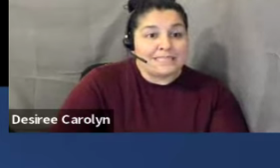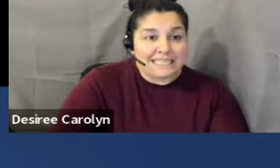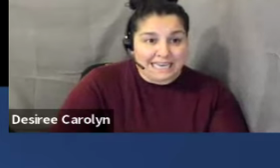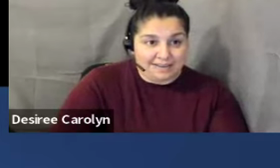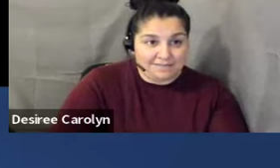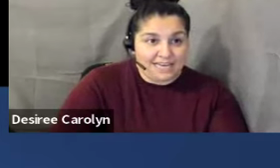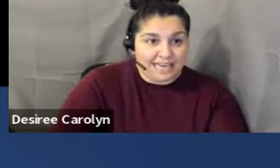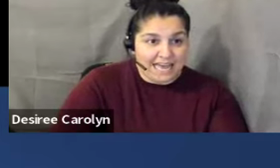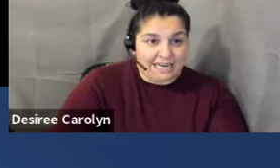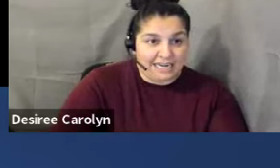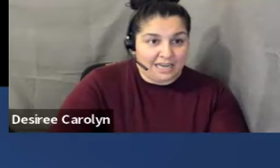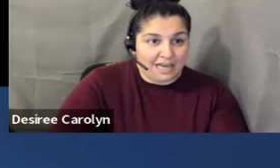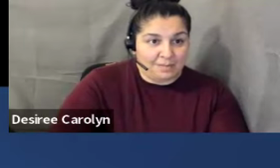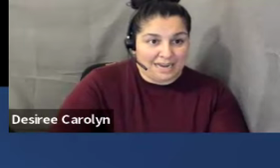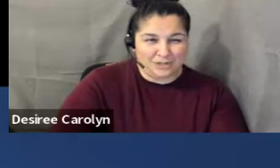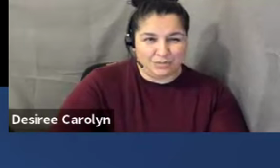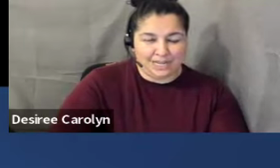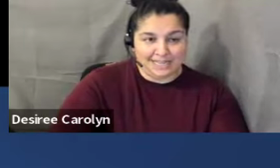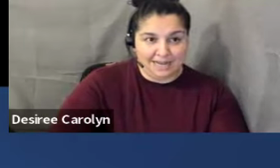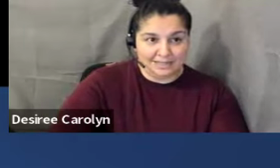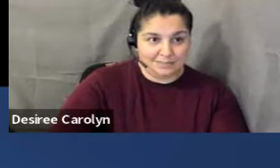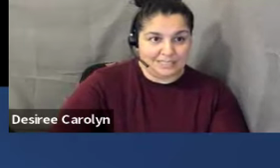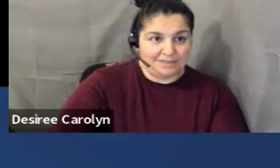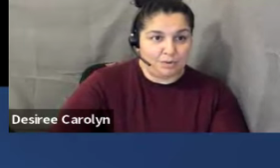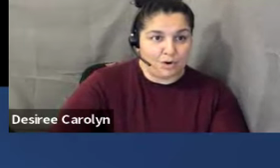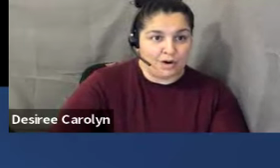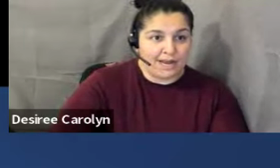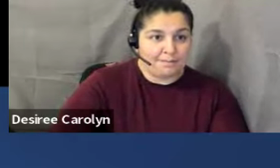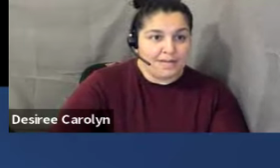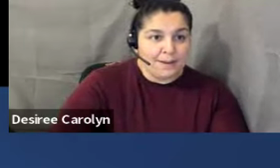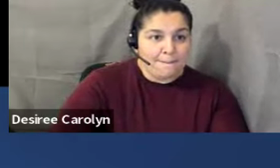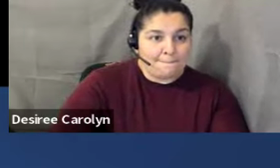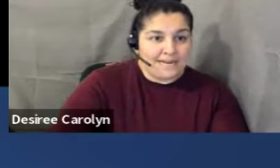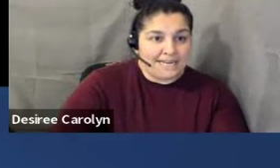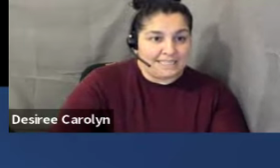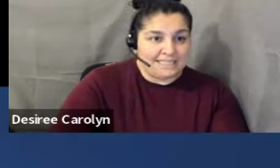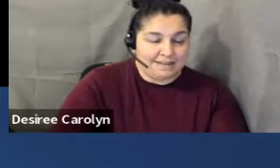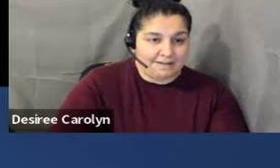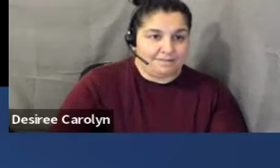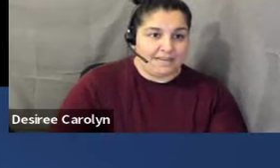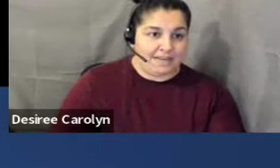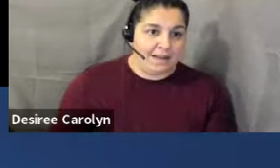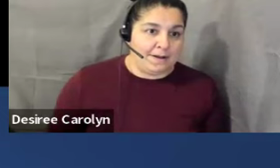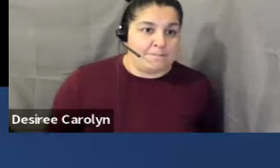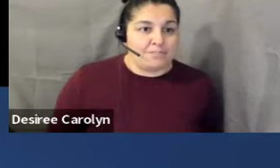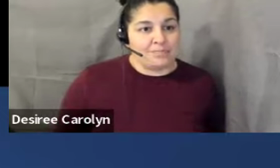I believe again, I don't run that specific program, but